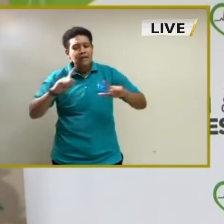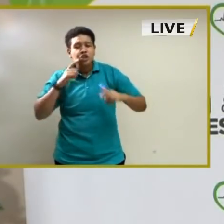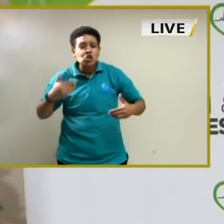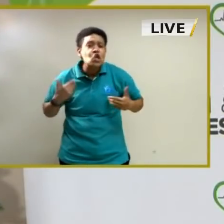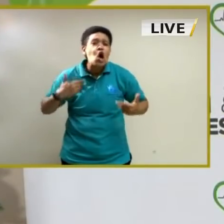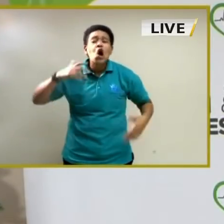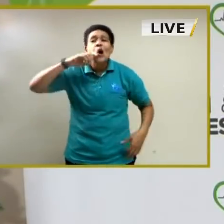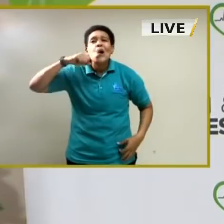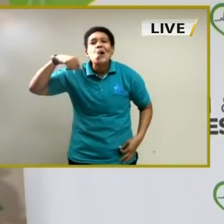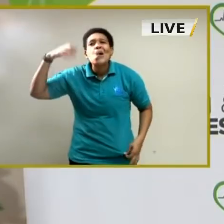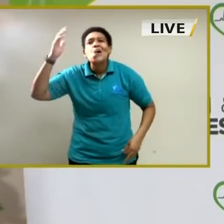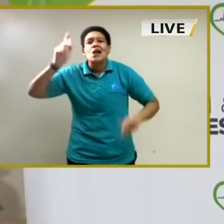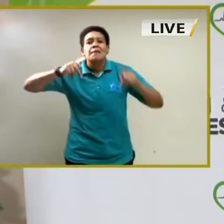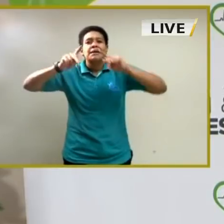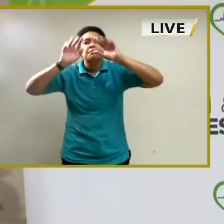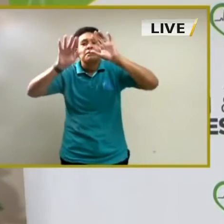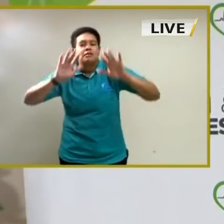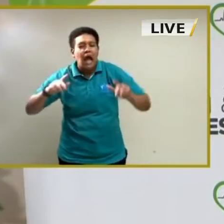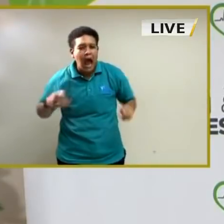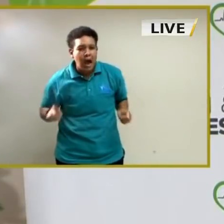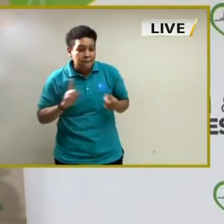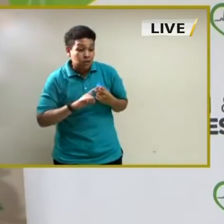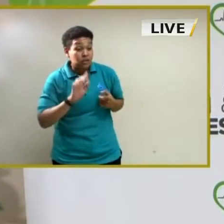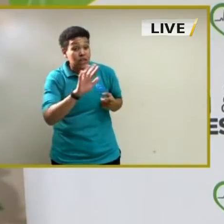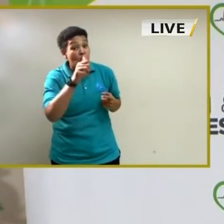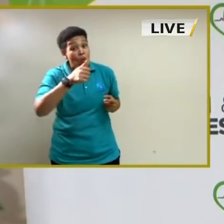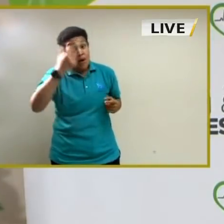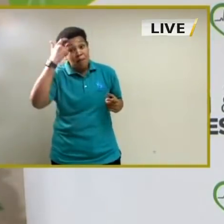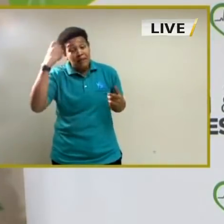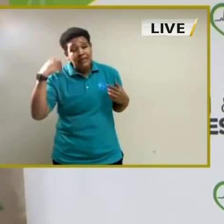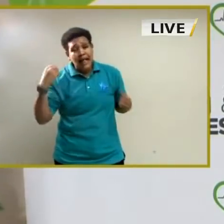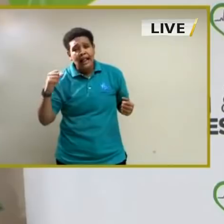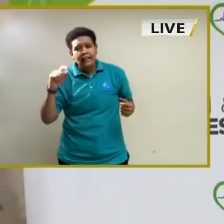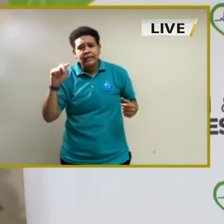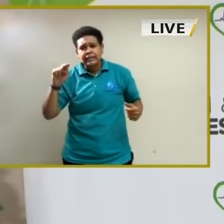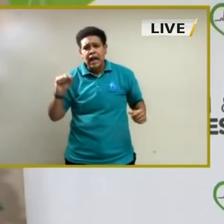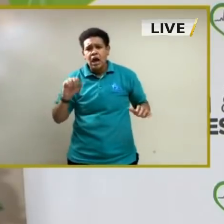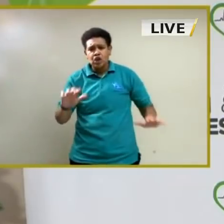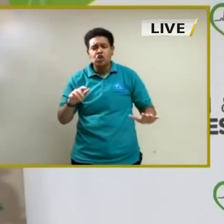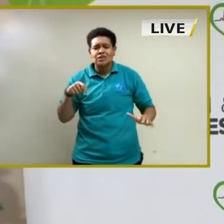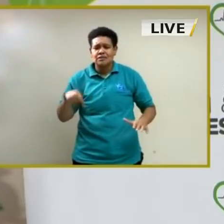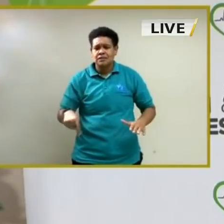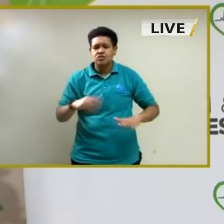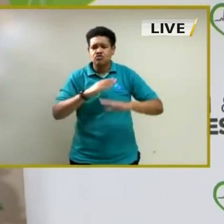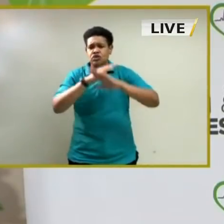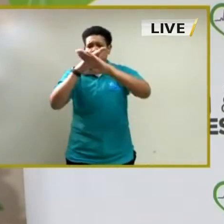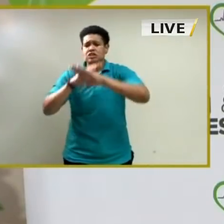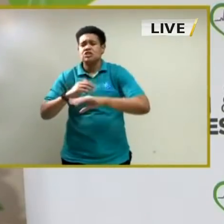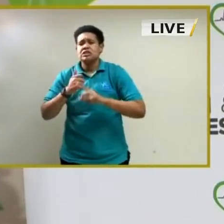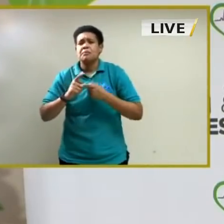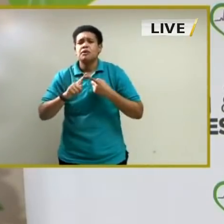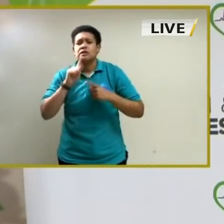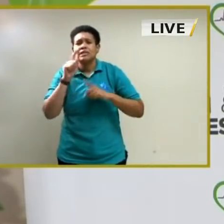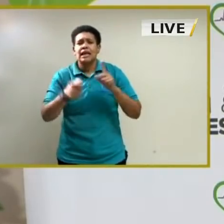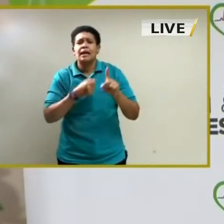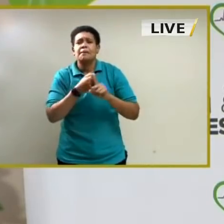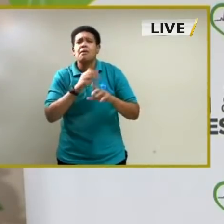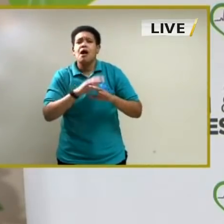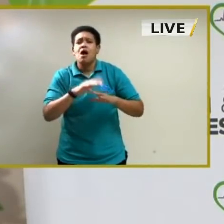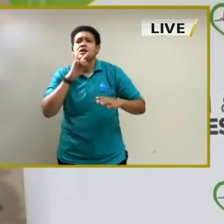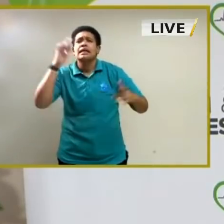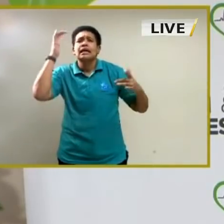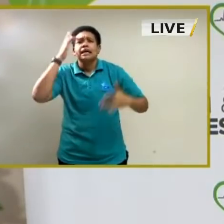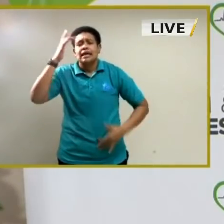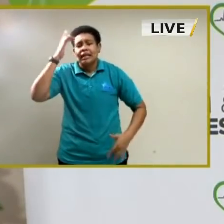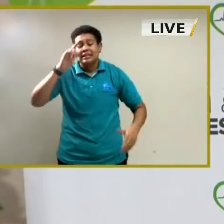very old, the older populations, and their own mental health status, these restrictions and its impact on chronic